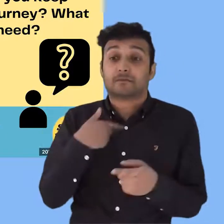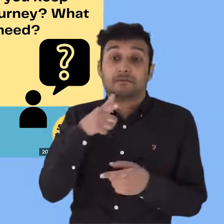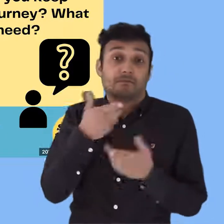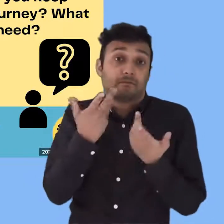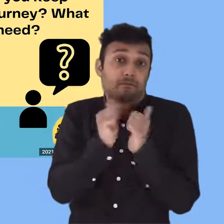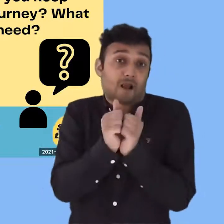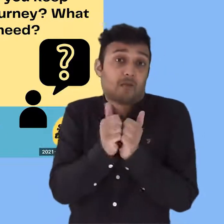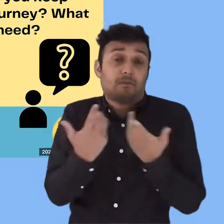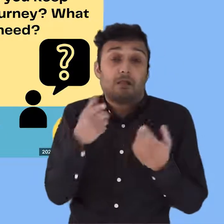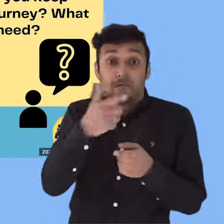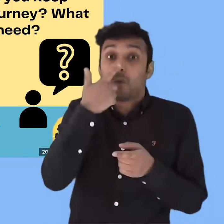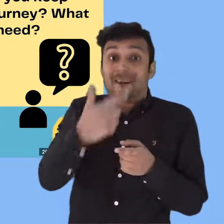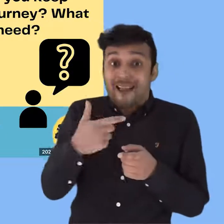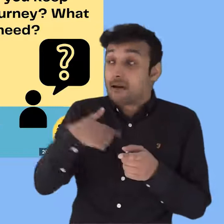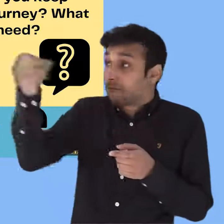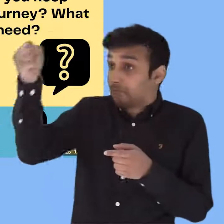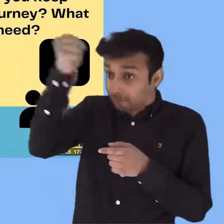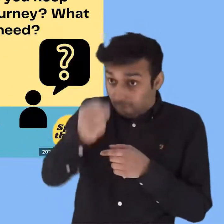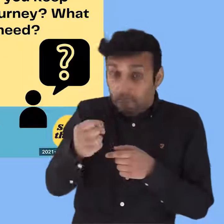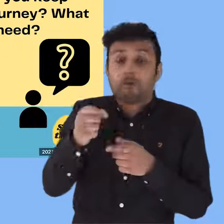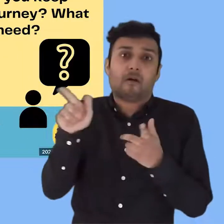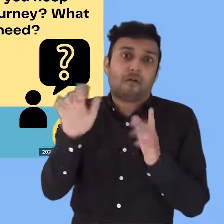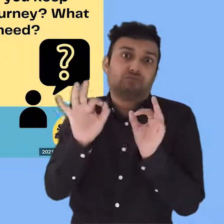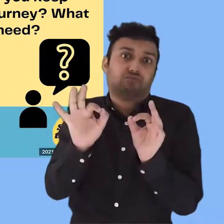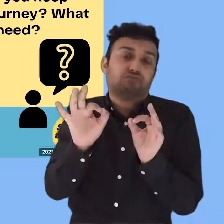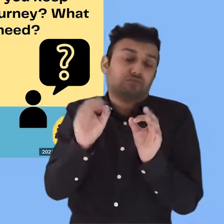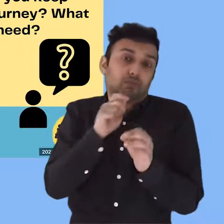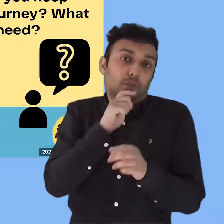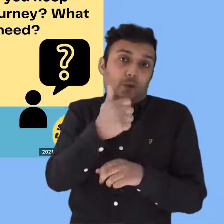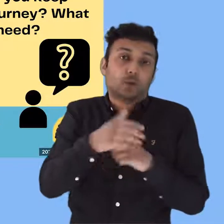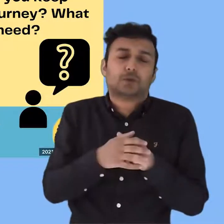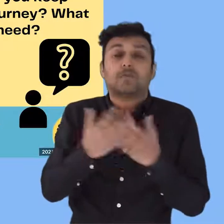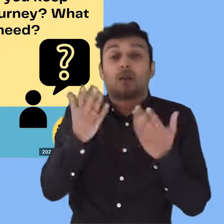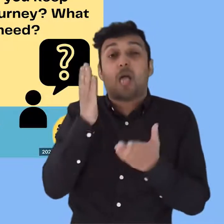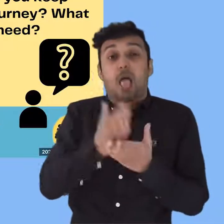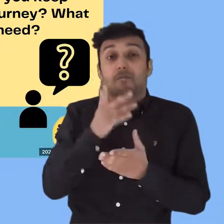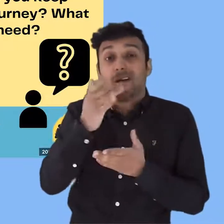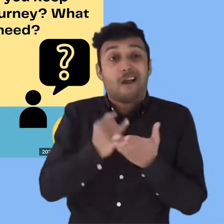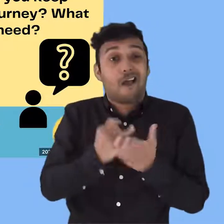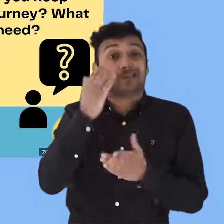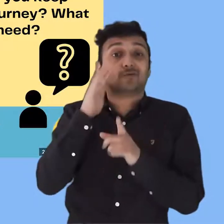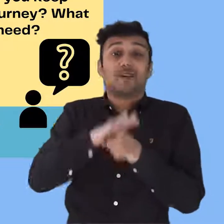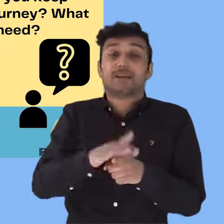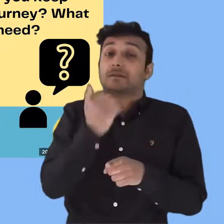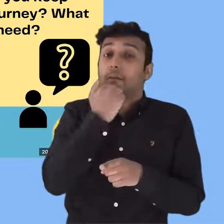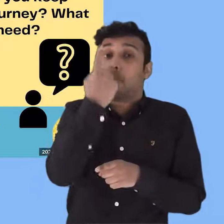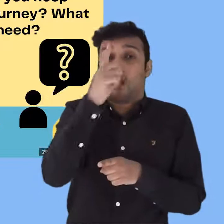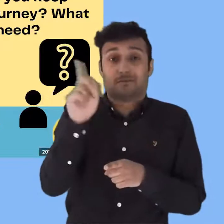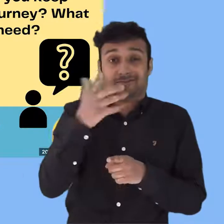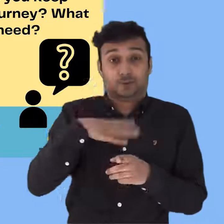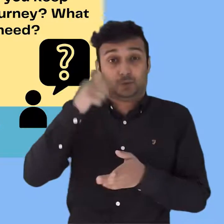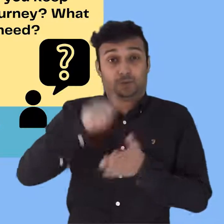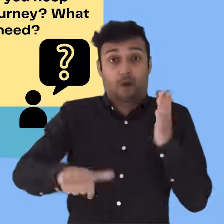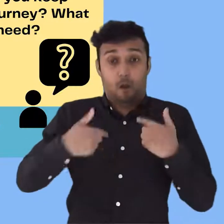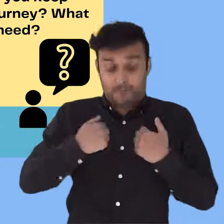becoming anti-racist needs to start with your self-reflection and understanding where your own privileges are, understanding where your own biases are,